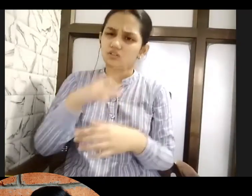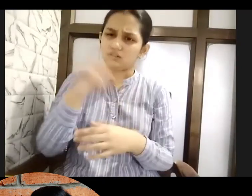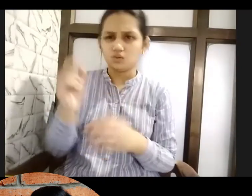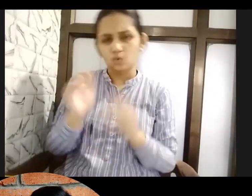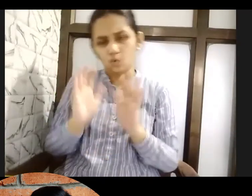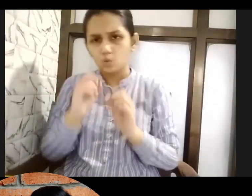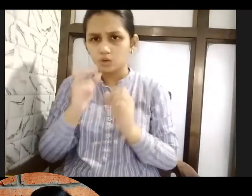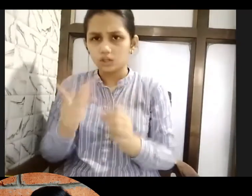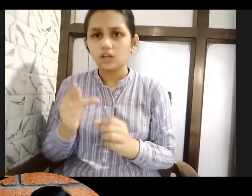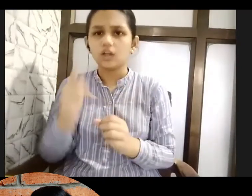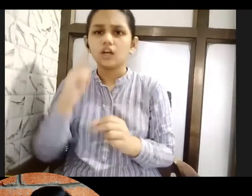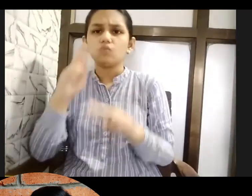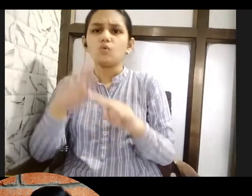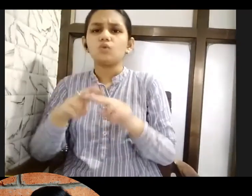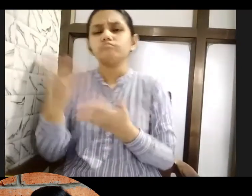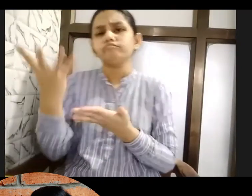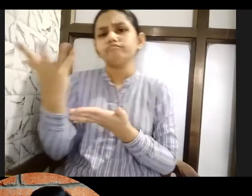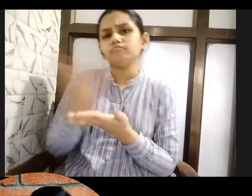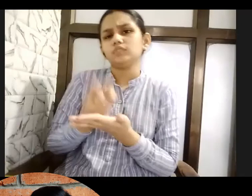on my machine.